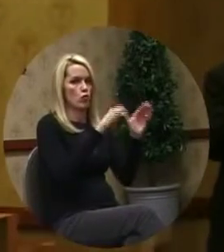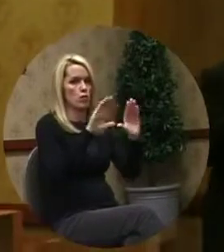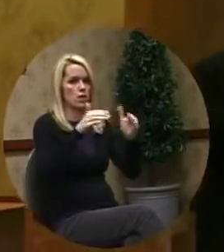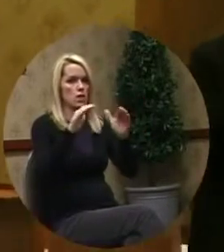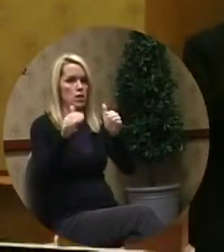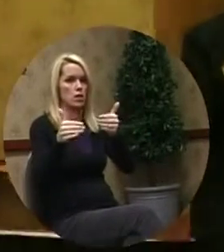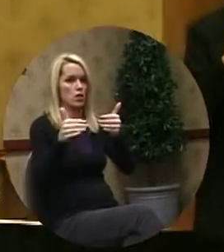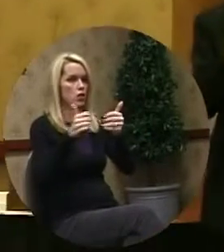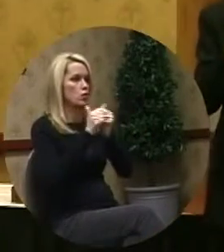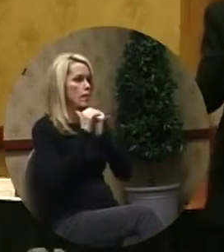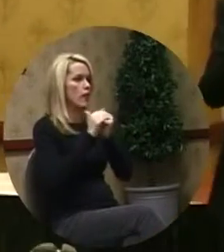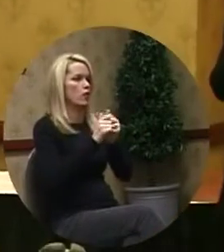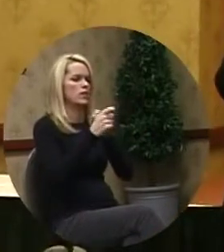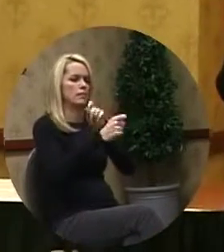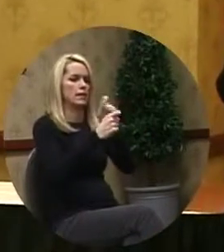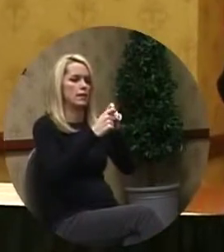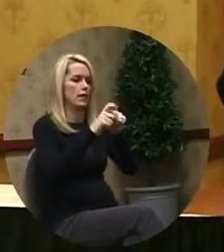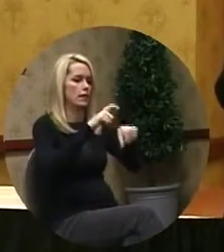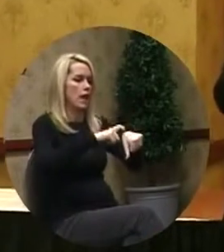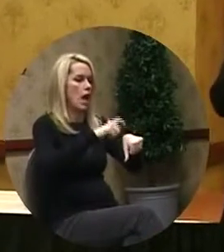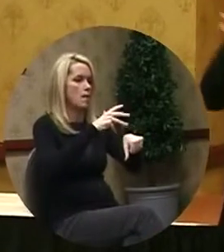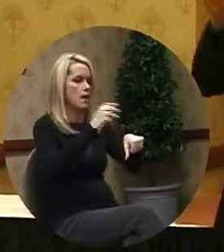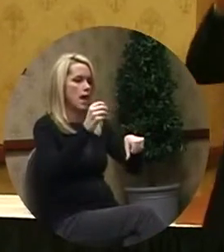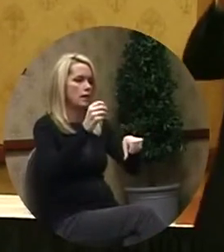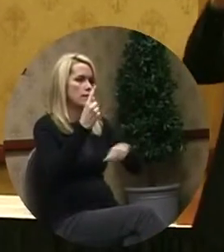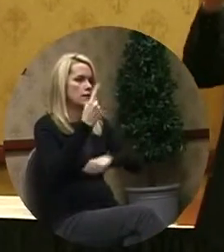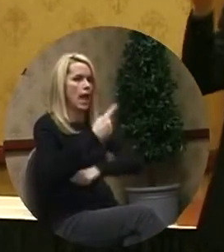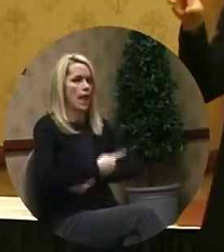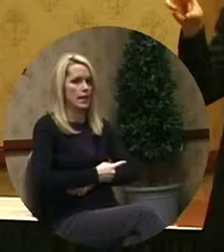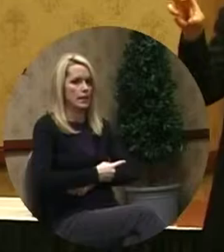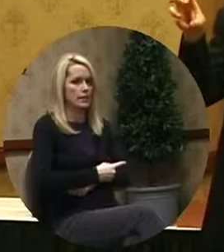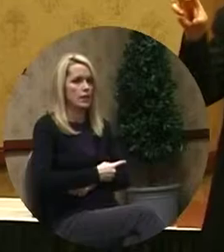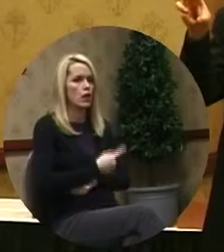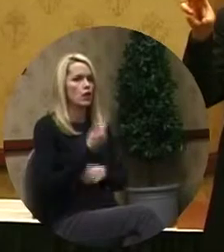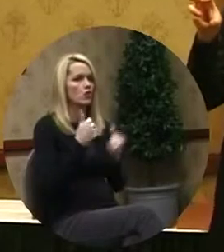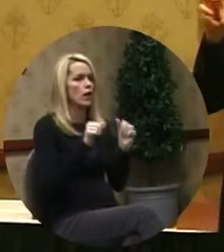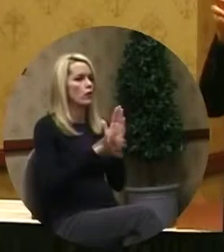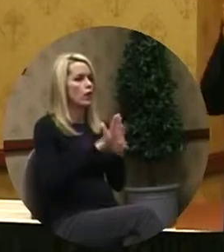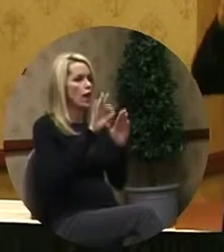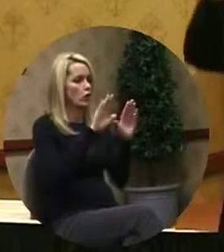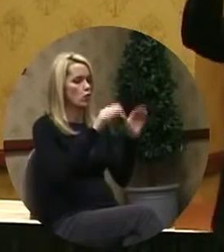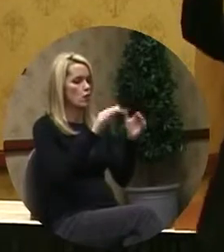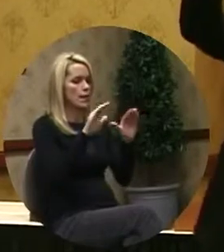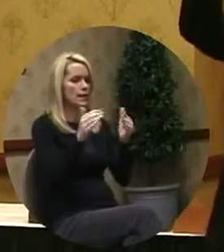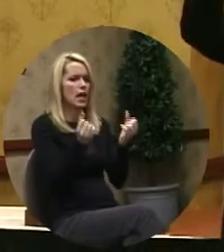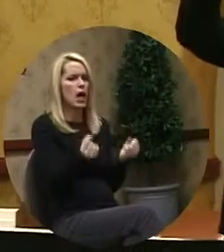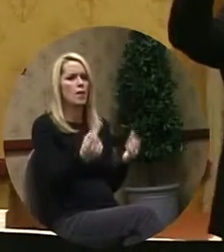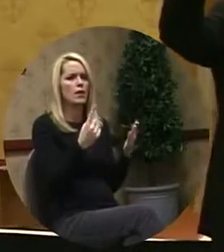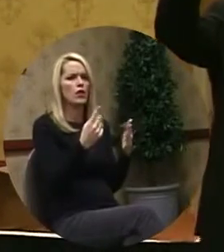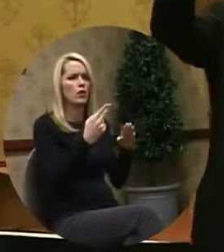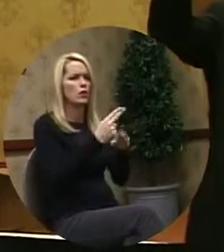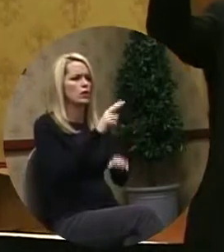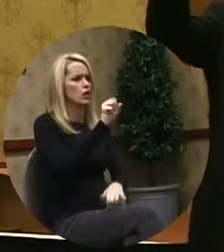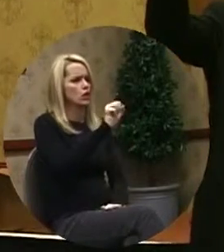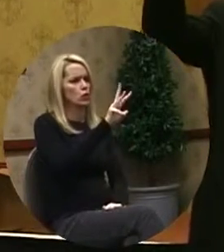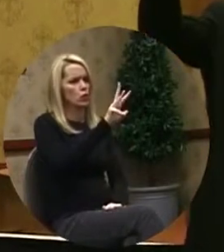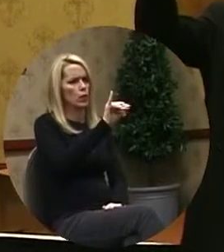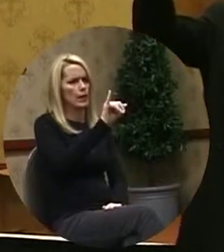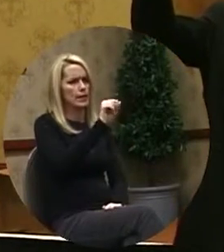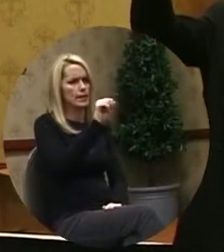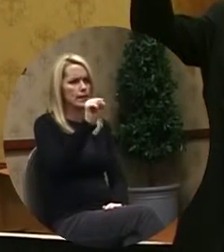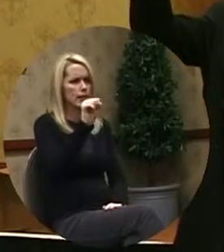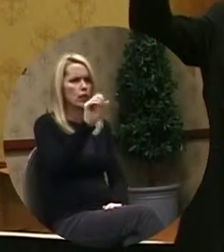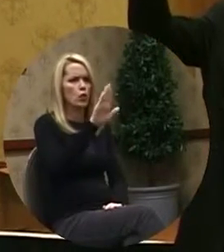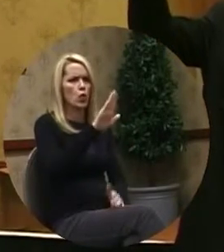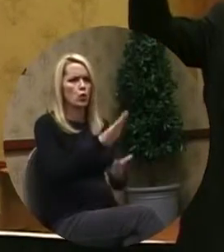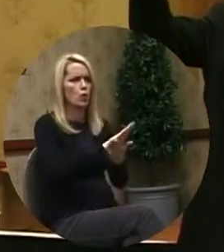time or on days of the week. And you're looking for those groupings. How many of you use Swiss or something like it in your schools to